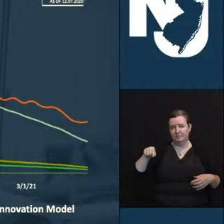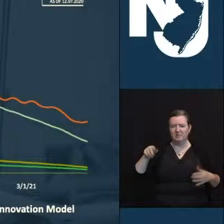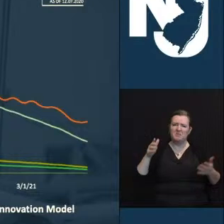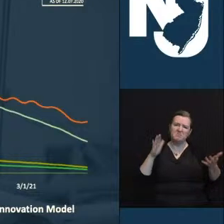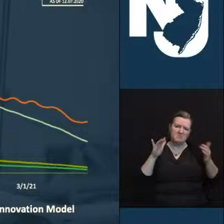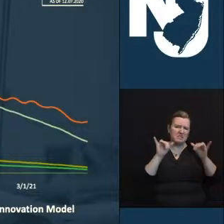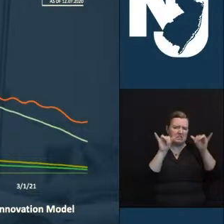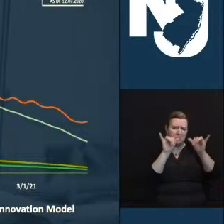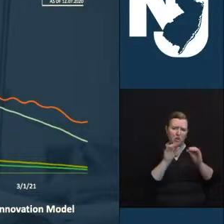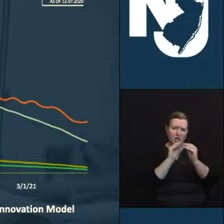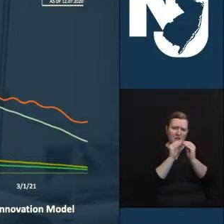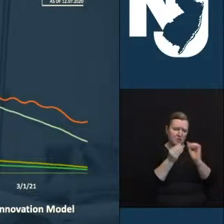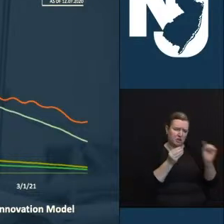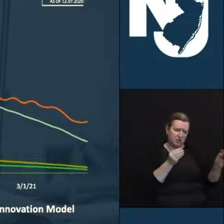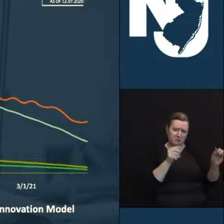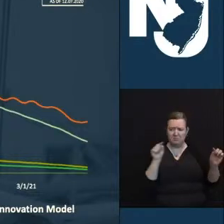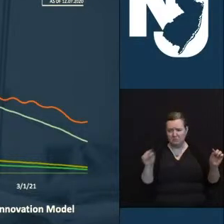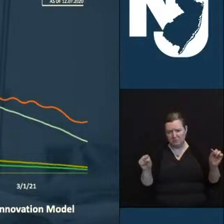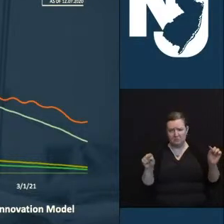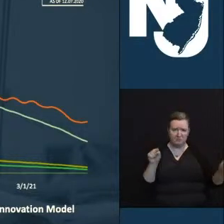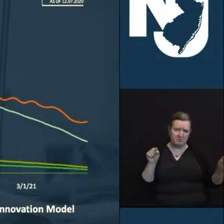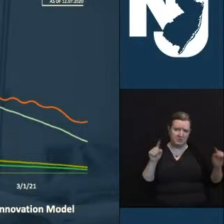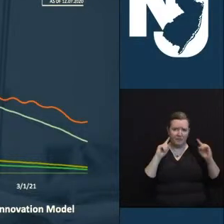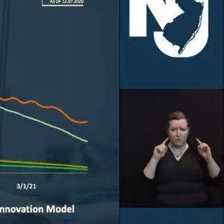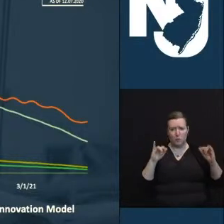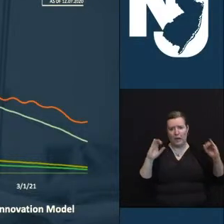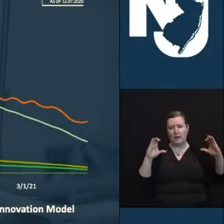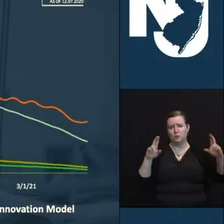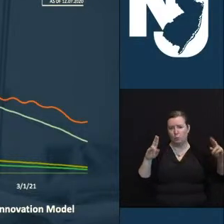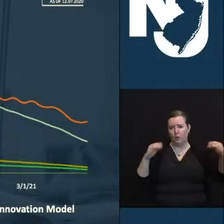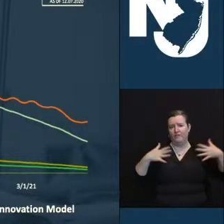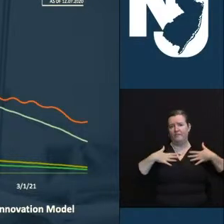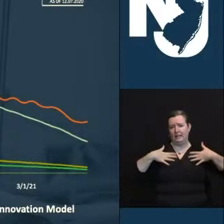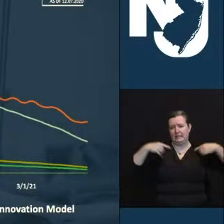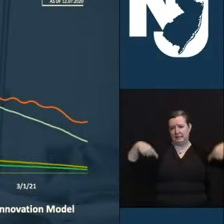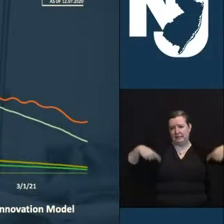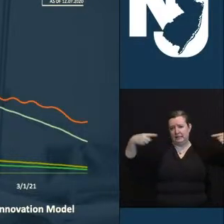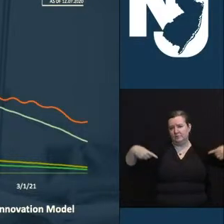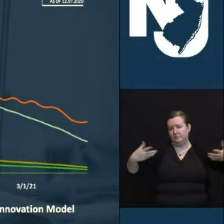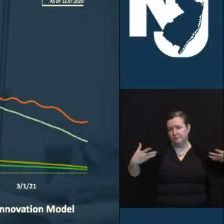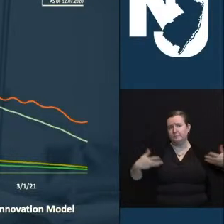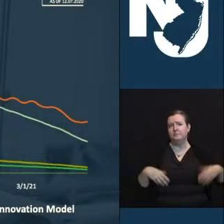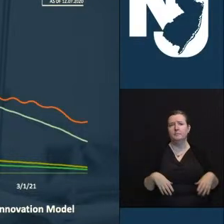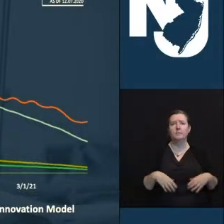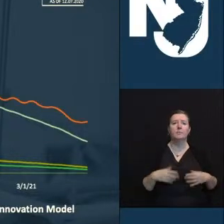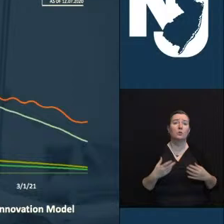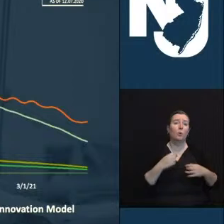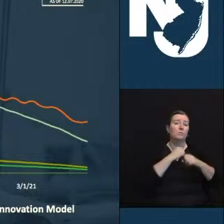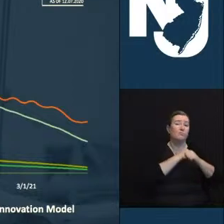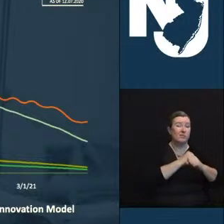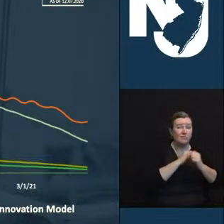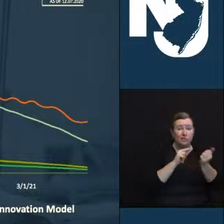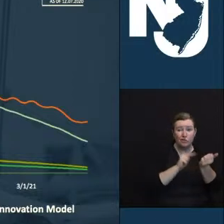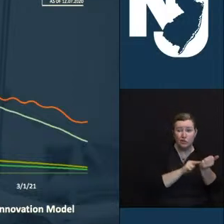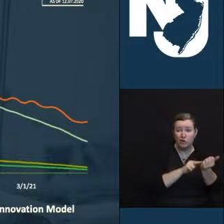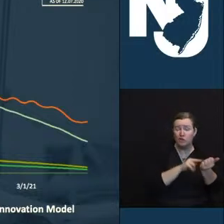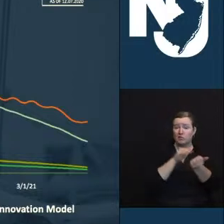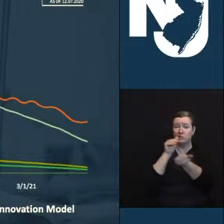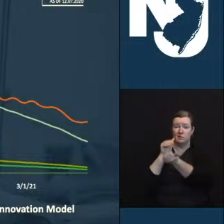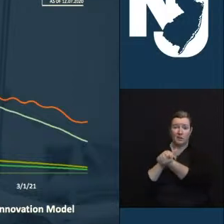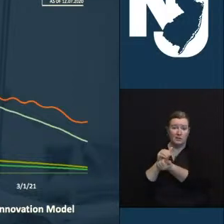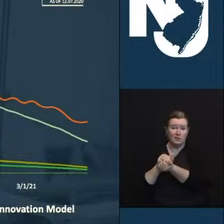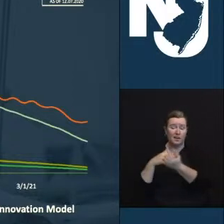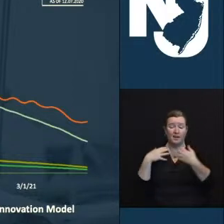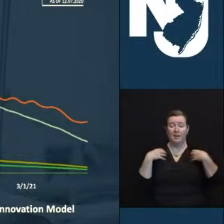weeks apart. As we've said, protecting the ability of our healthcare system to treat the ill is of our